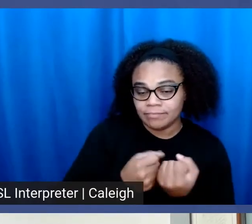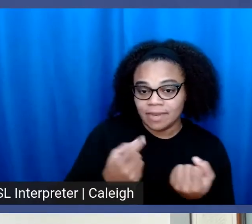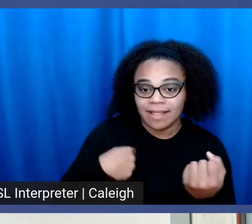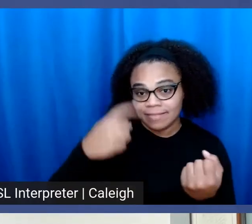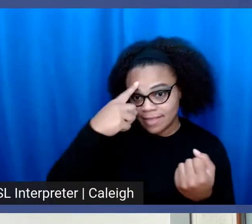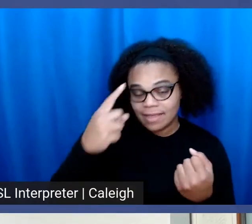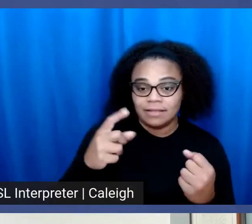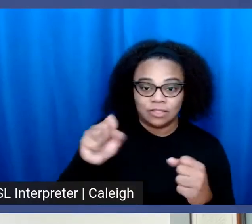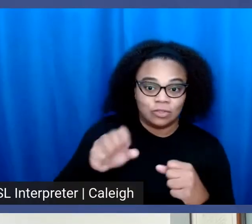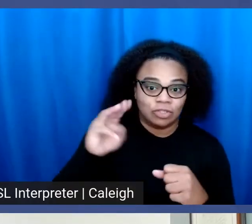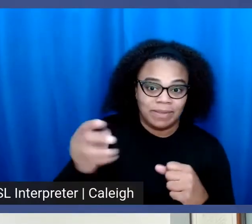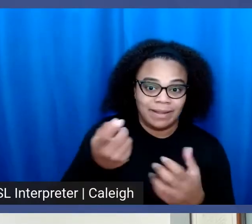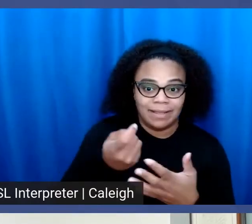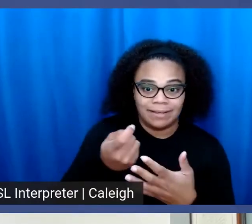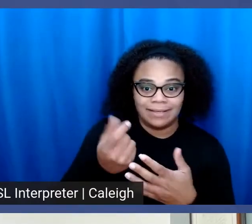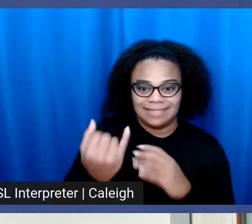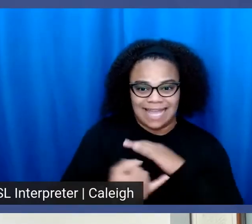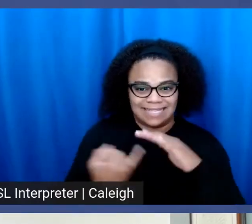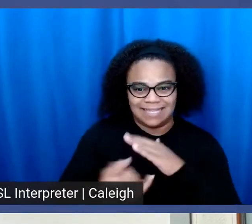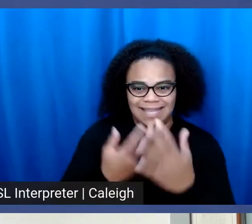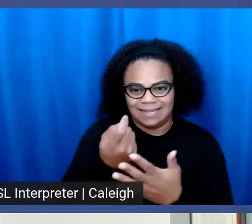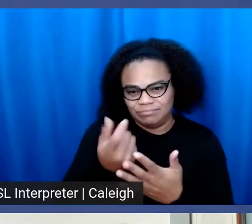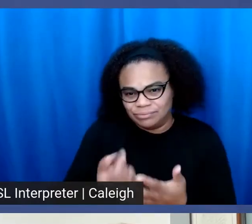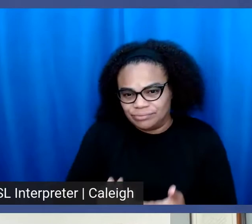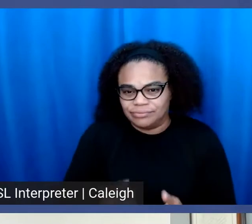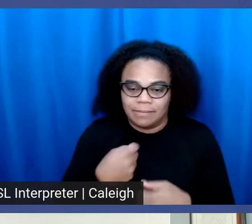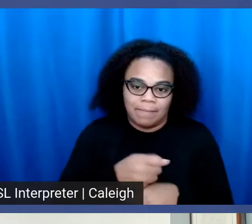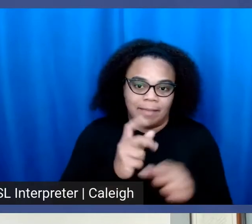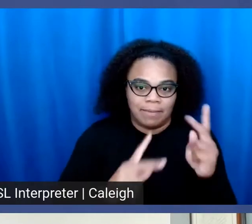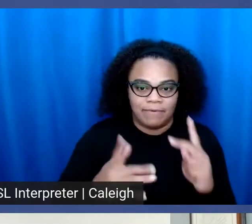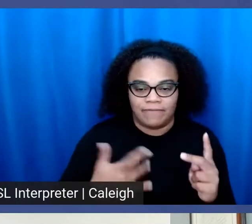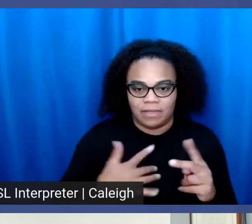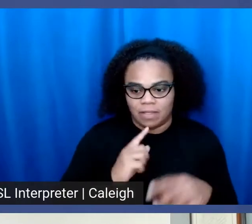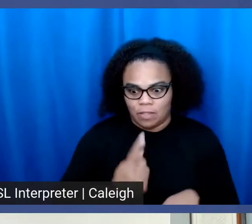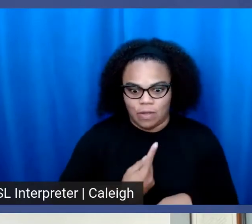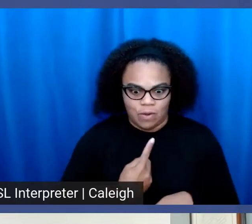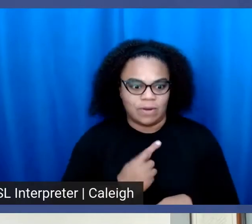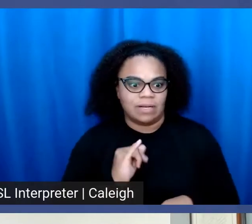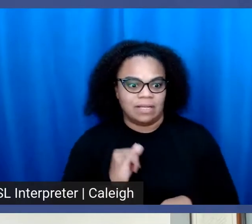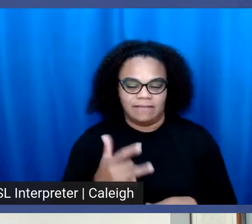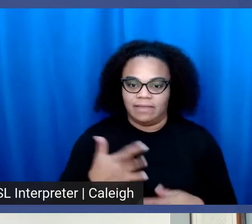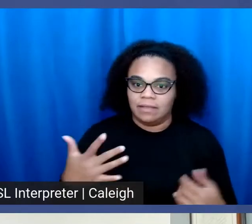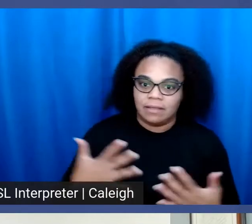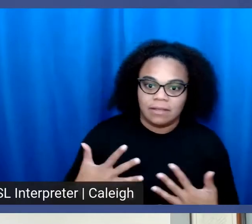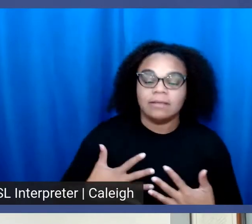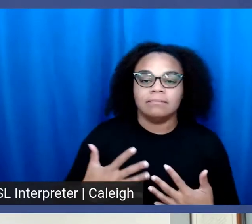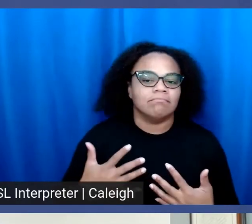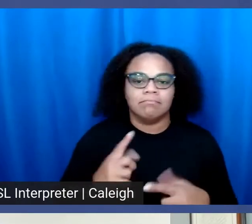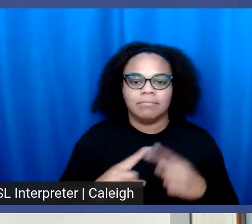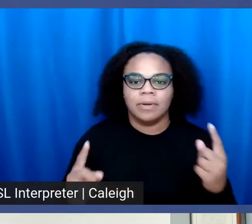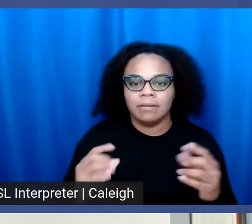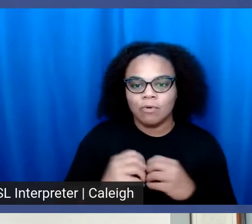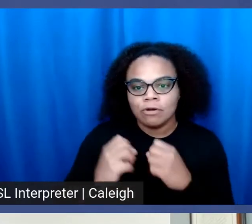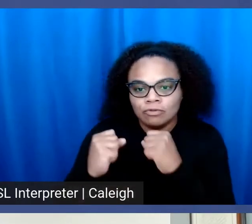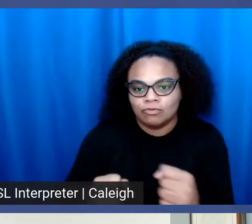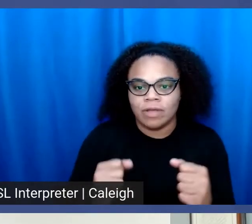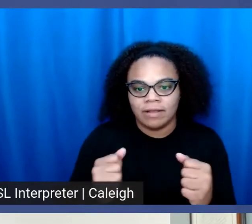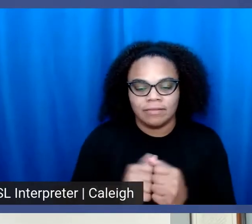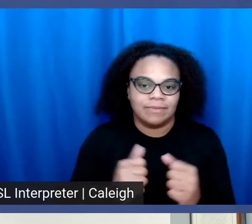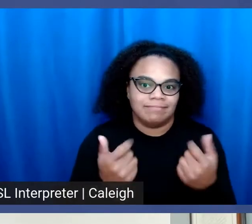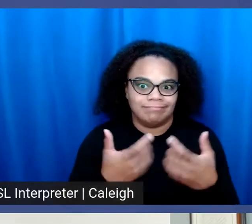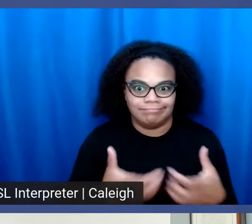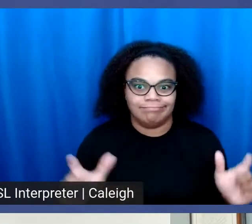them feel afraid is the bully's tactic. But strength in numbers, and I firmly believe that we will get through